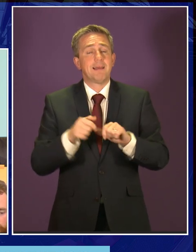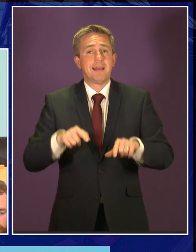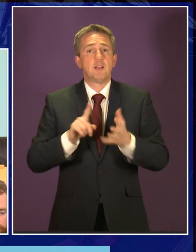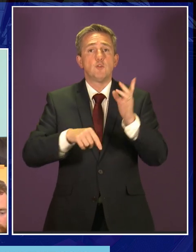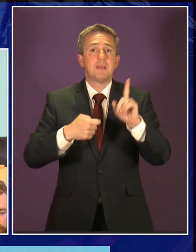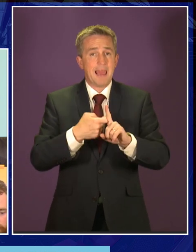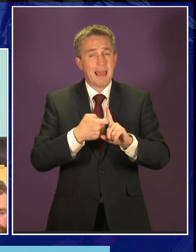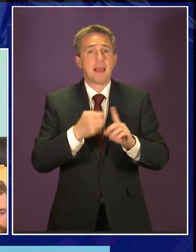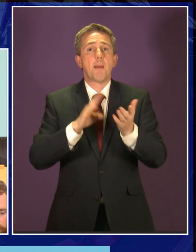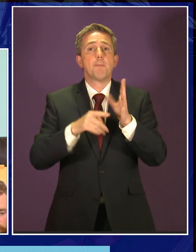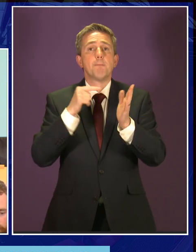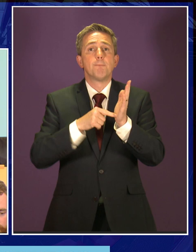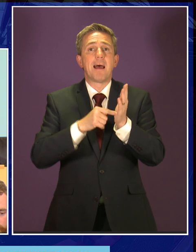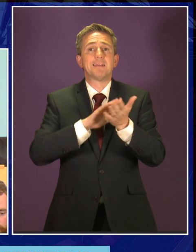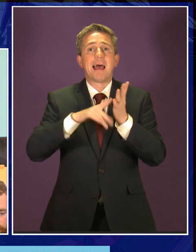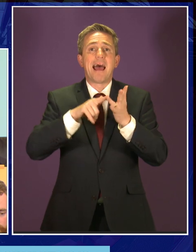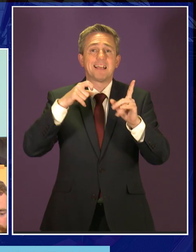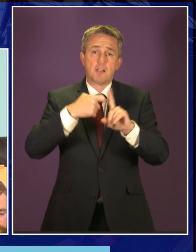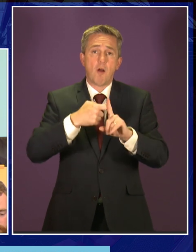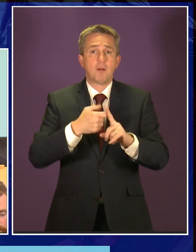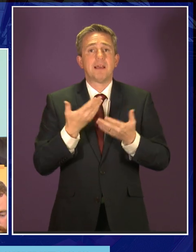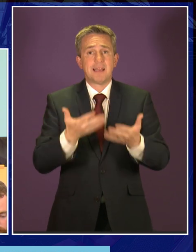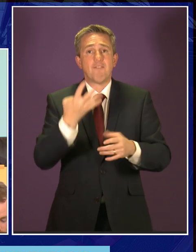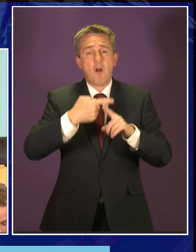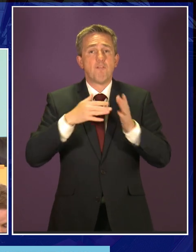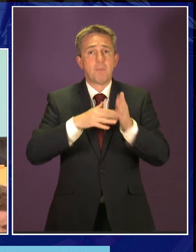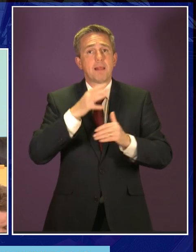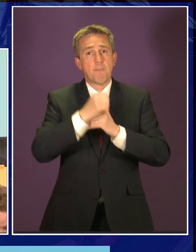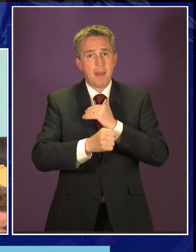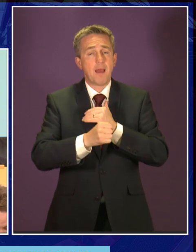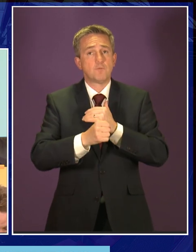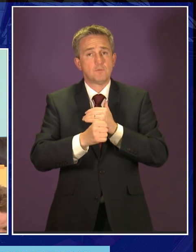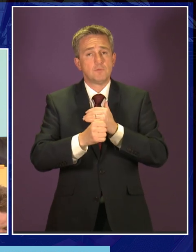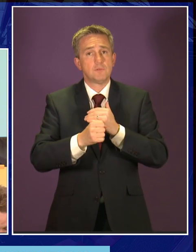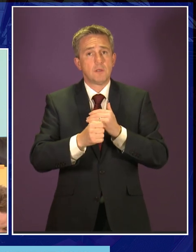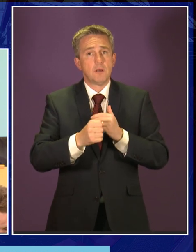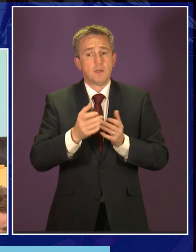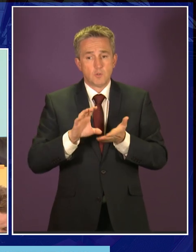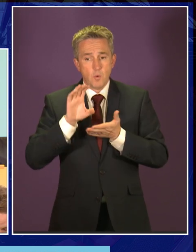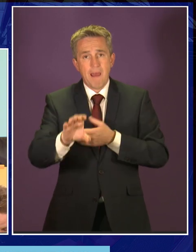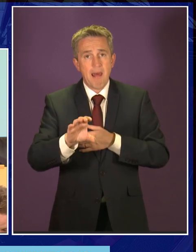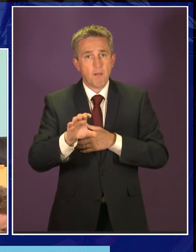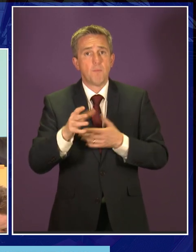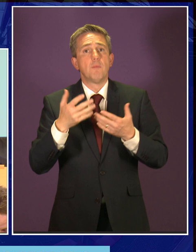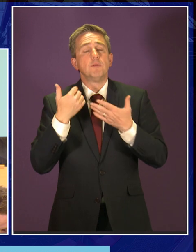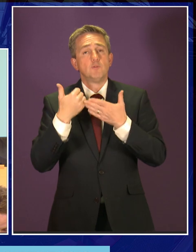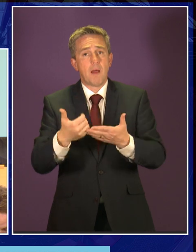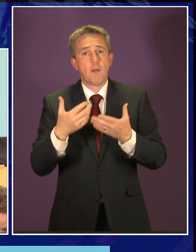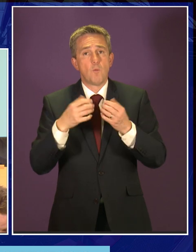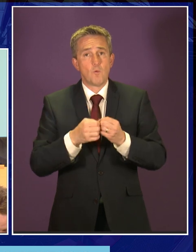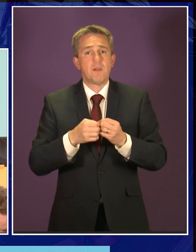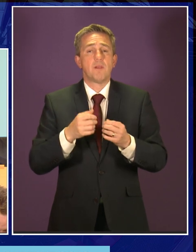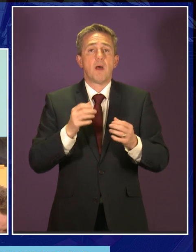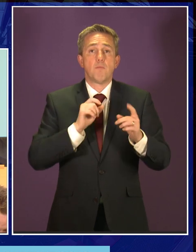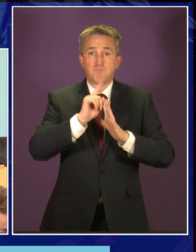Kingdom, Matt Hancock, recently announced £4.5 million for new or existing social prescribing projects in